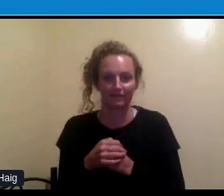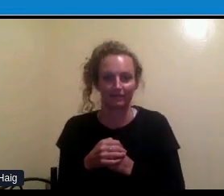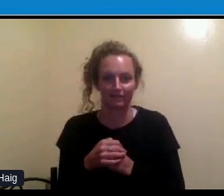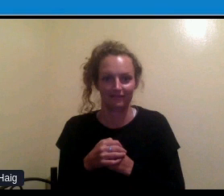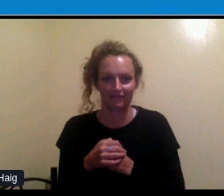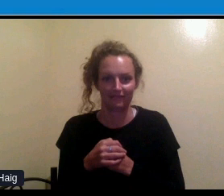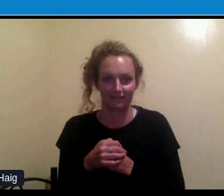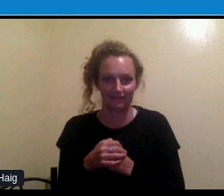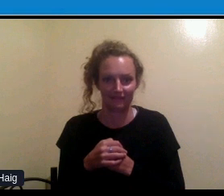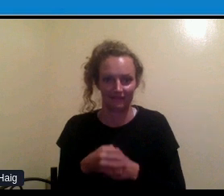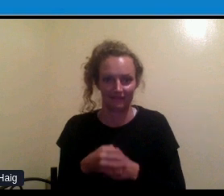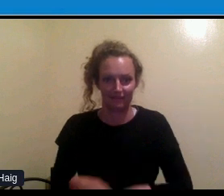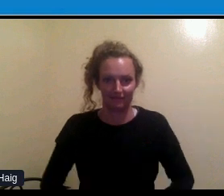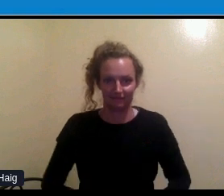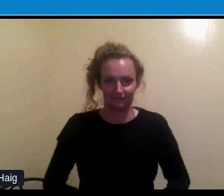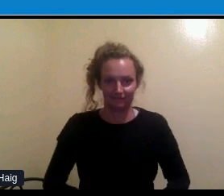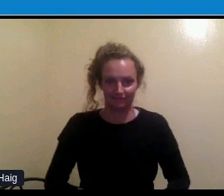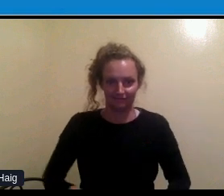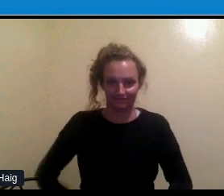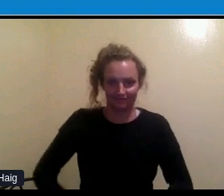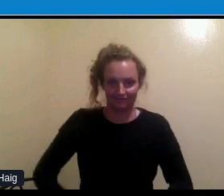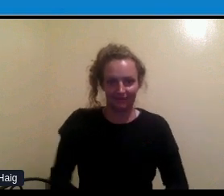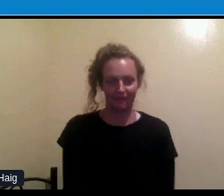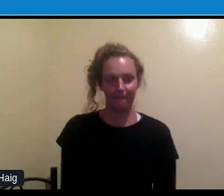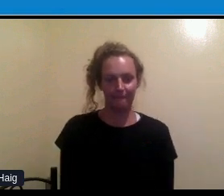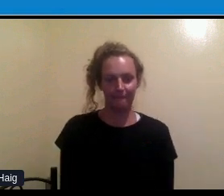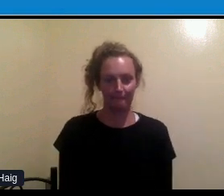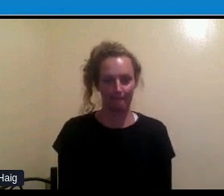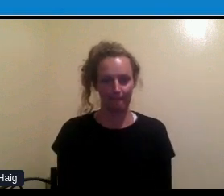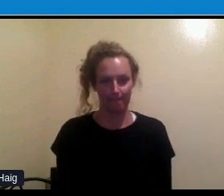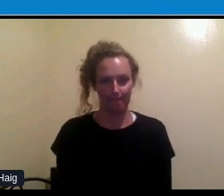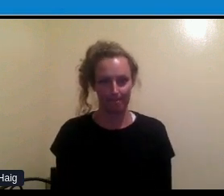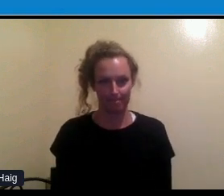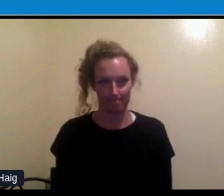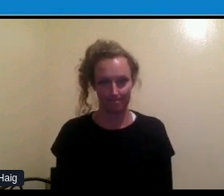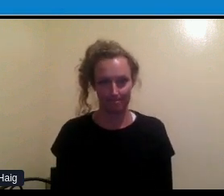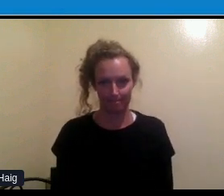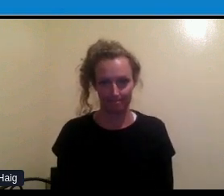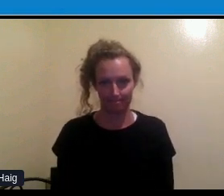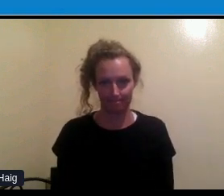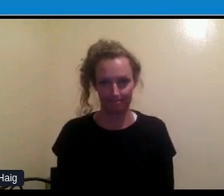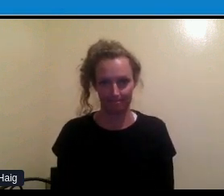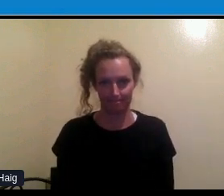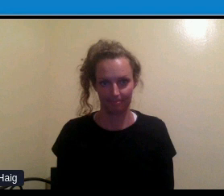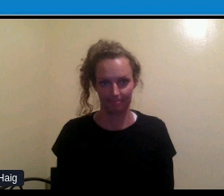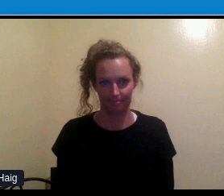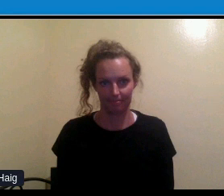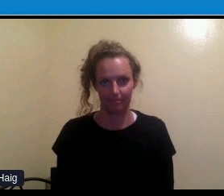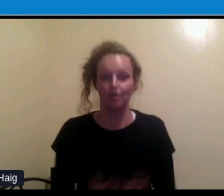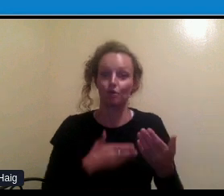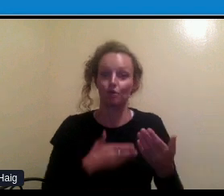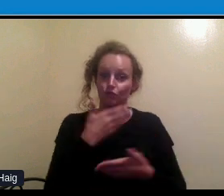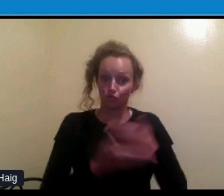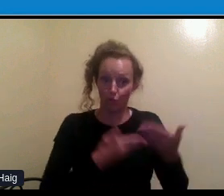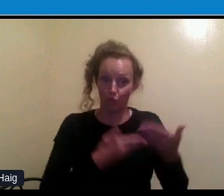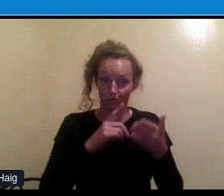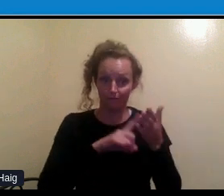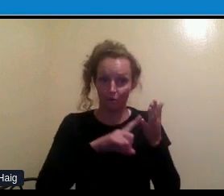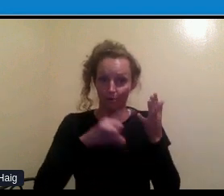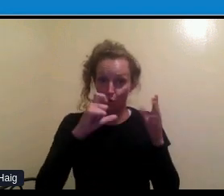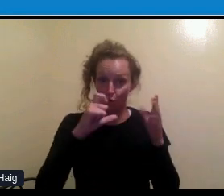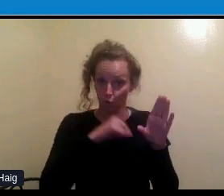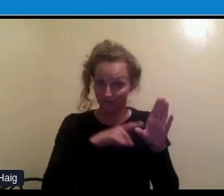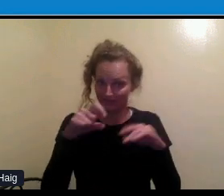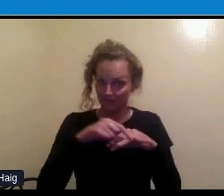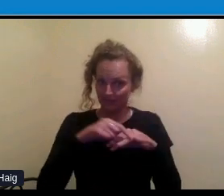let me get this, I want to make sure I get this right. It was a story from, I believe it was Lucy's husband, and he was working with a student who needed a new laptop.